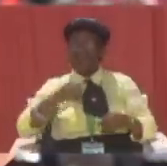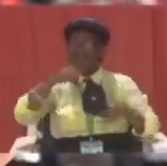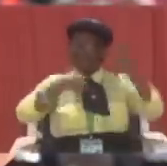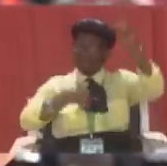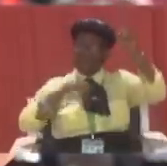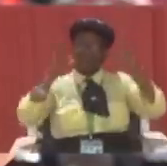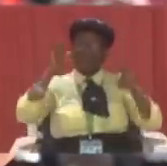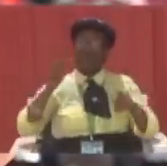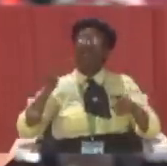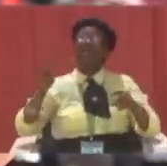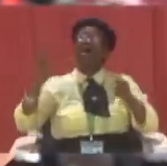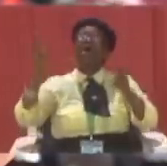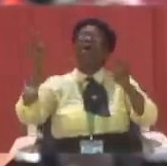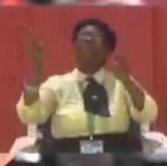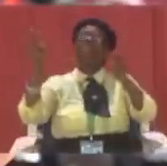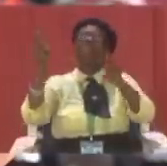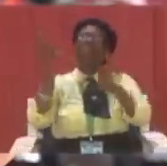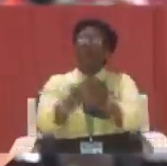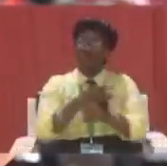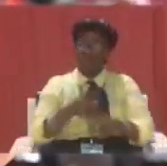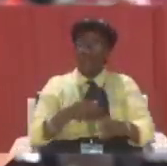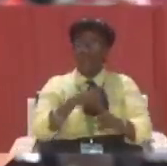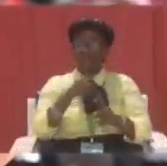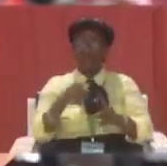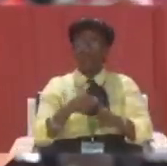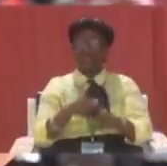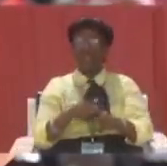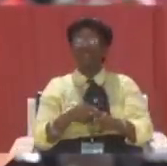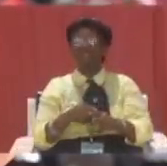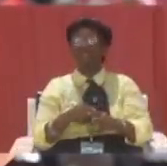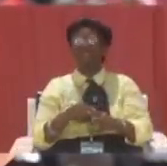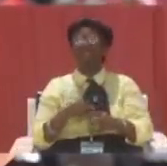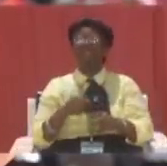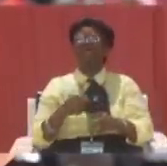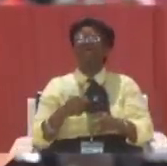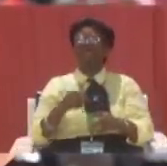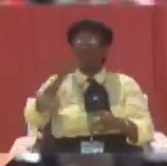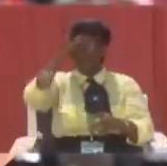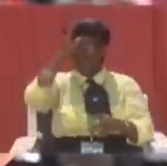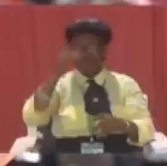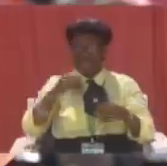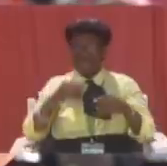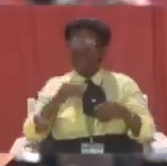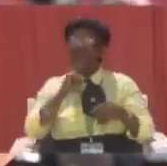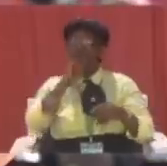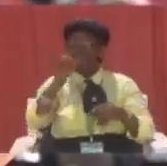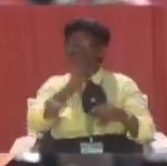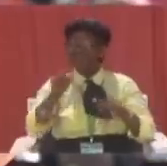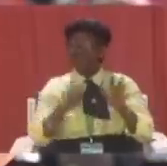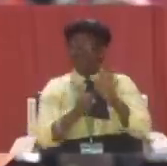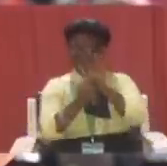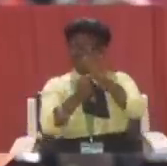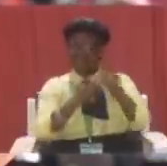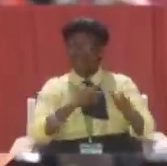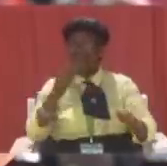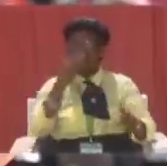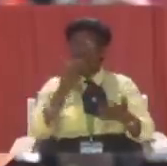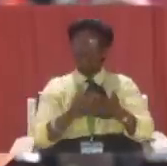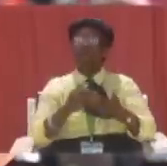When the father is good sign and good wonder, the children will